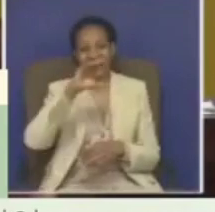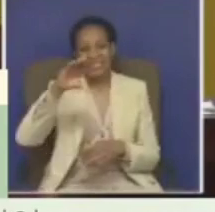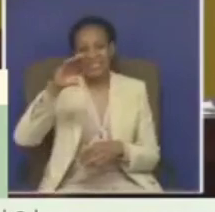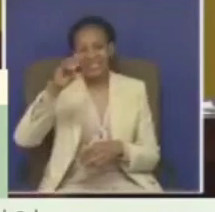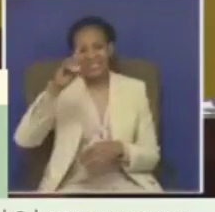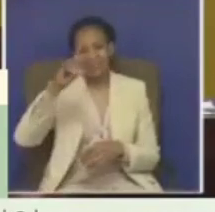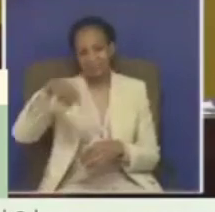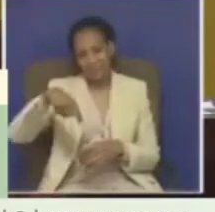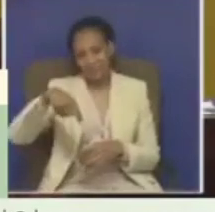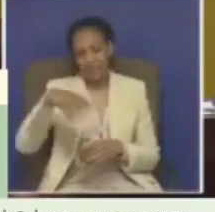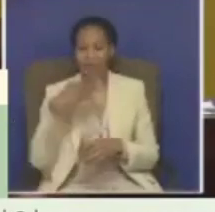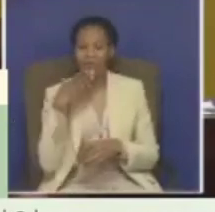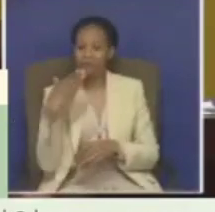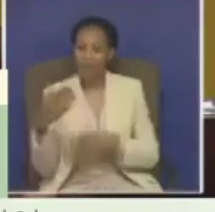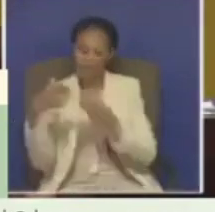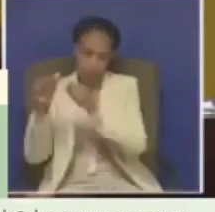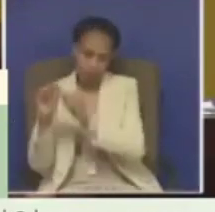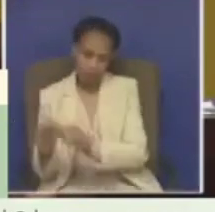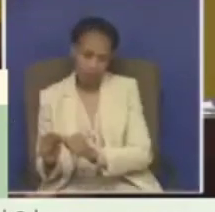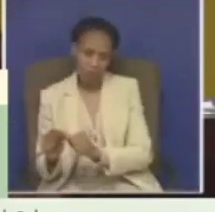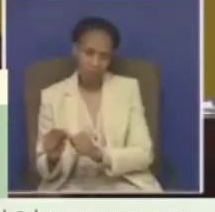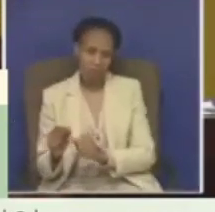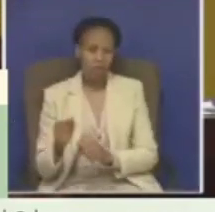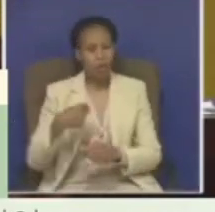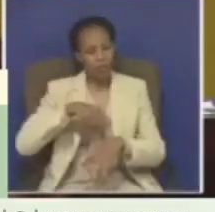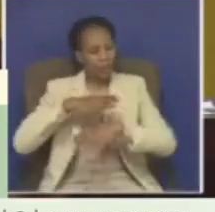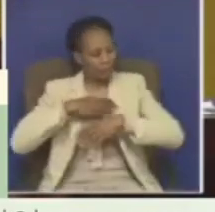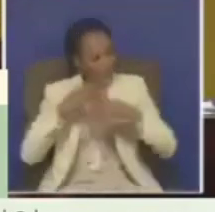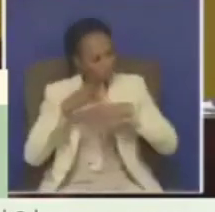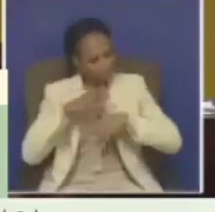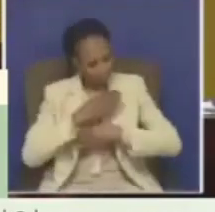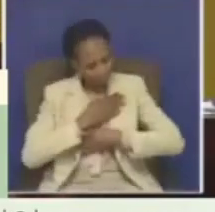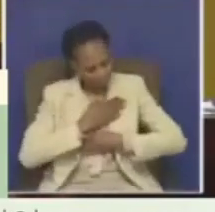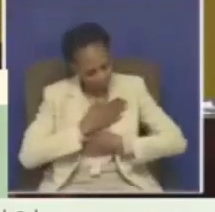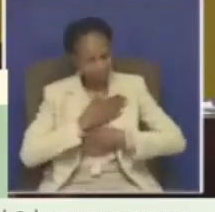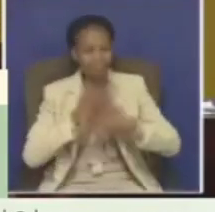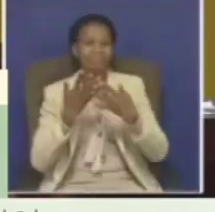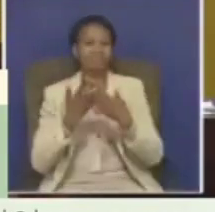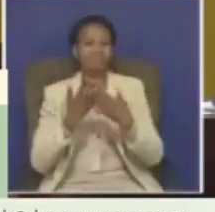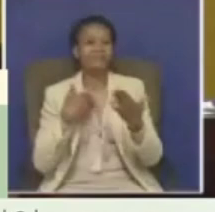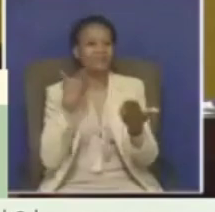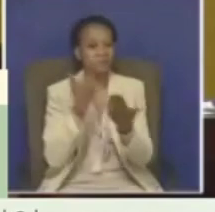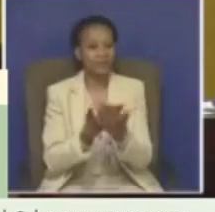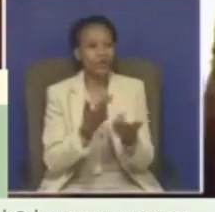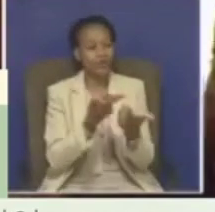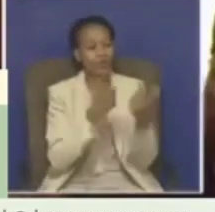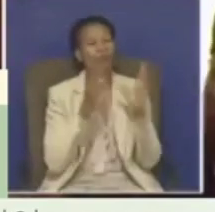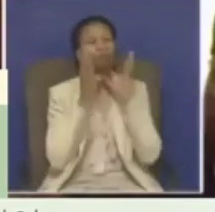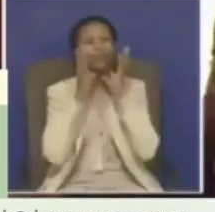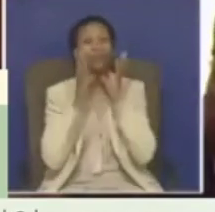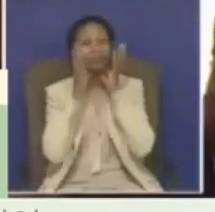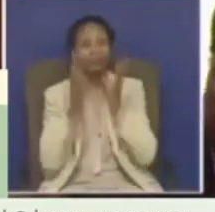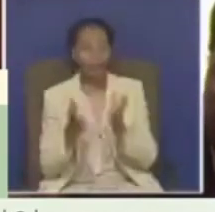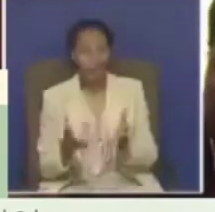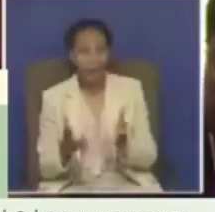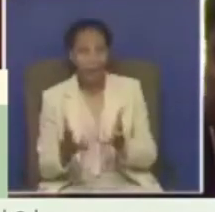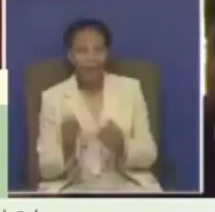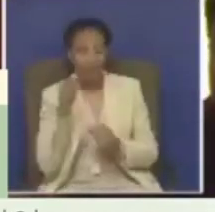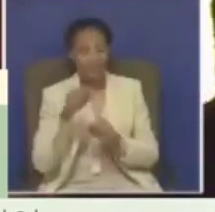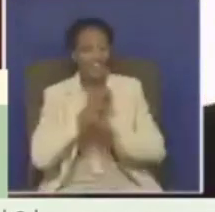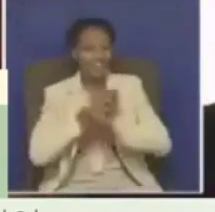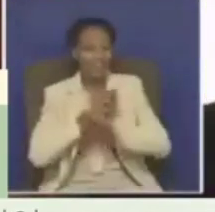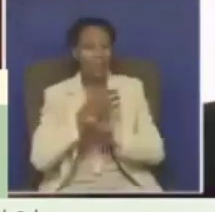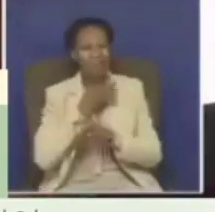ACDP. Thank you, House Chair. House Chair, we appreciate the motion from the Honorable Malema and that there is a crisis